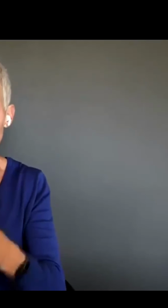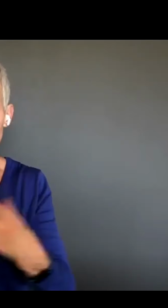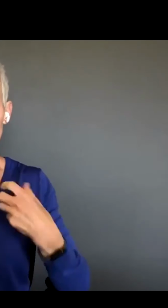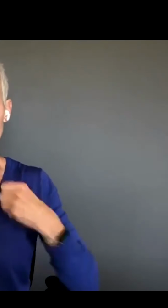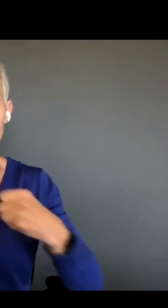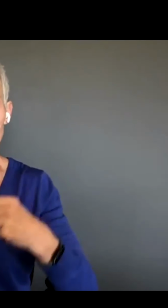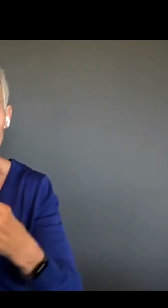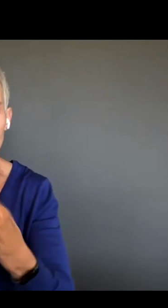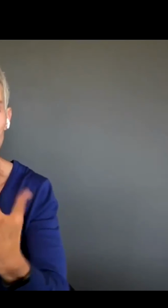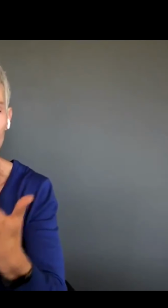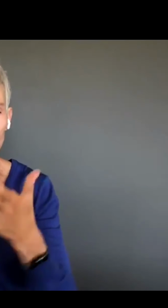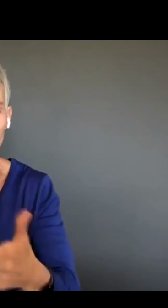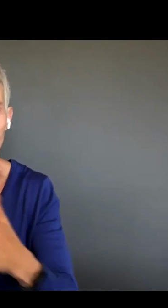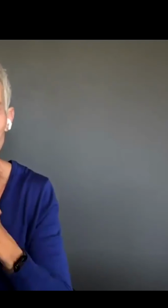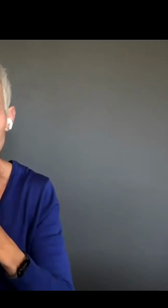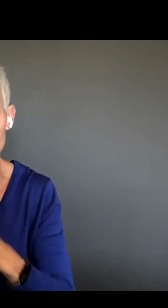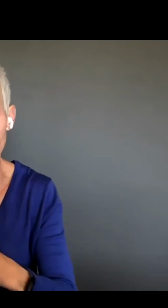me.